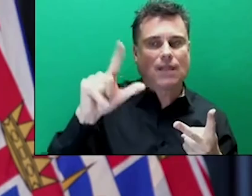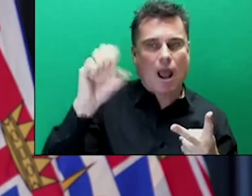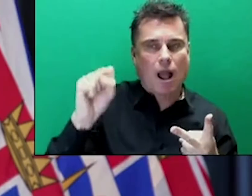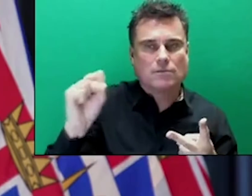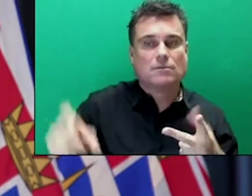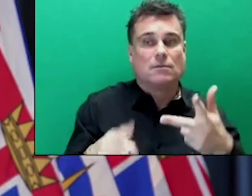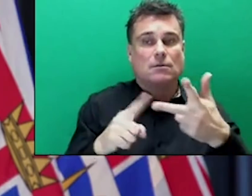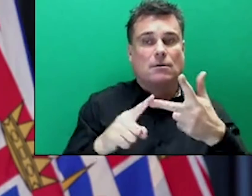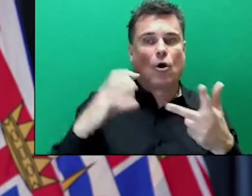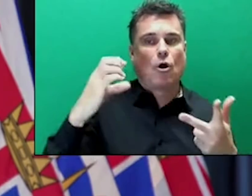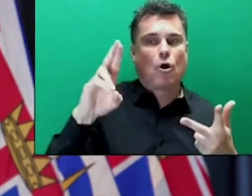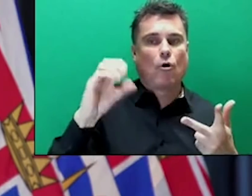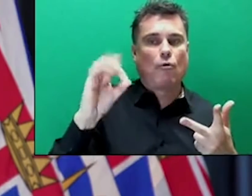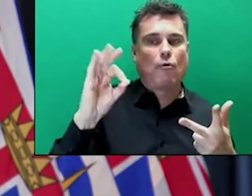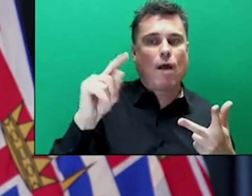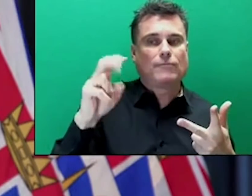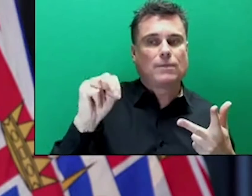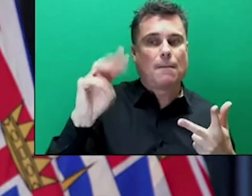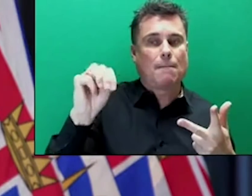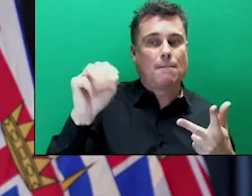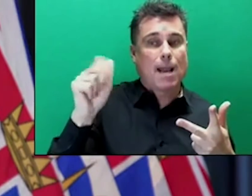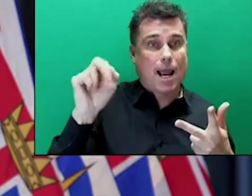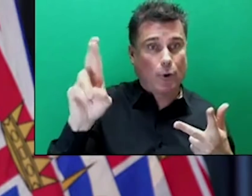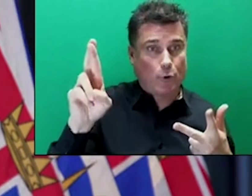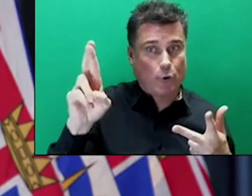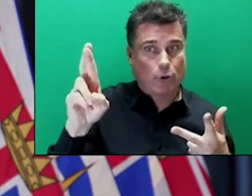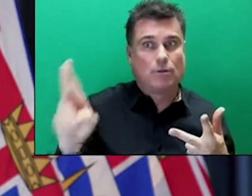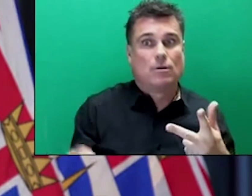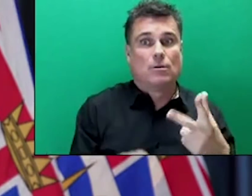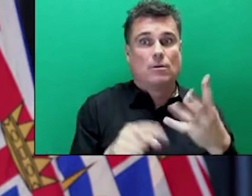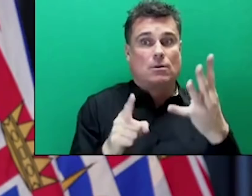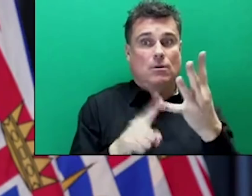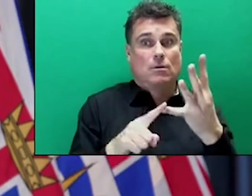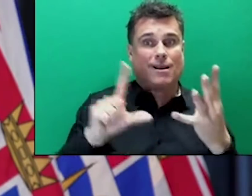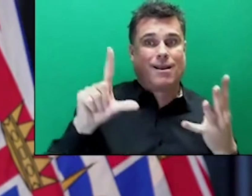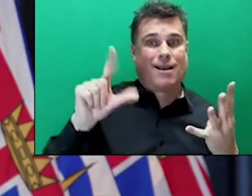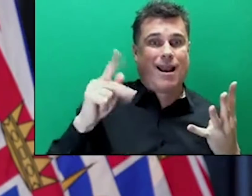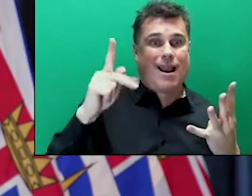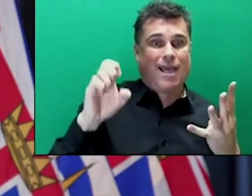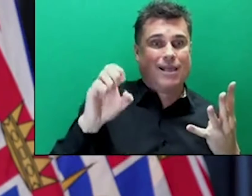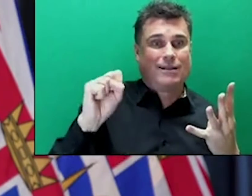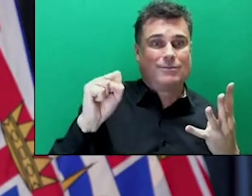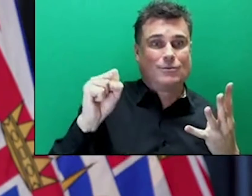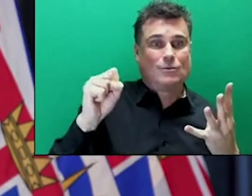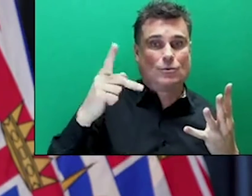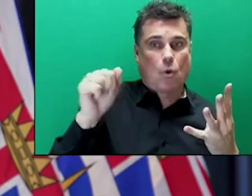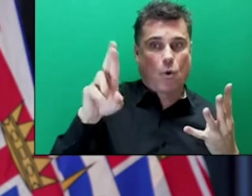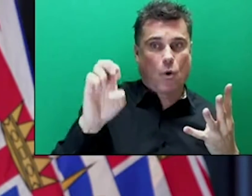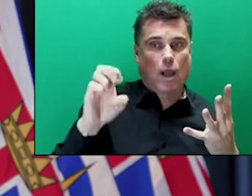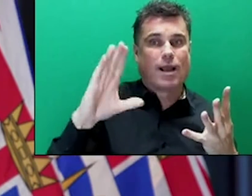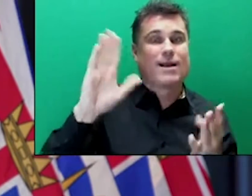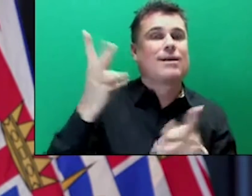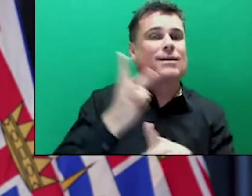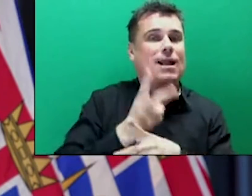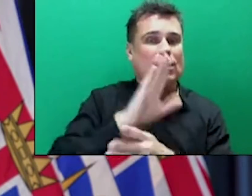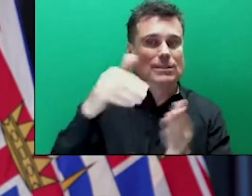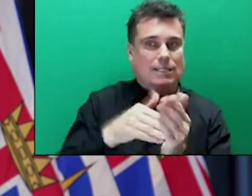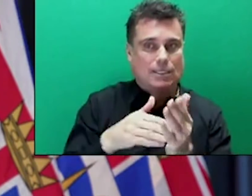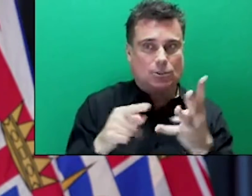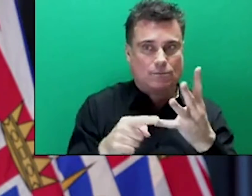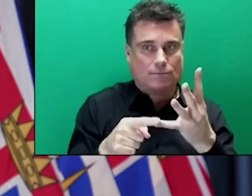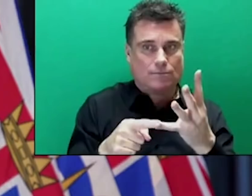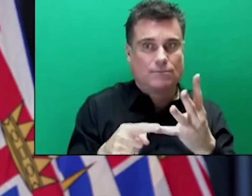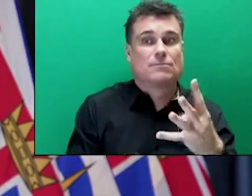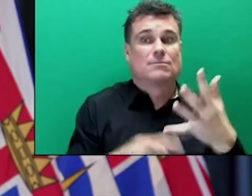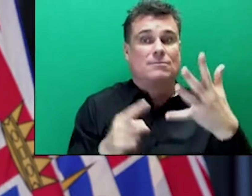Health. In addition, outbreaks have been declared over at the Hawthorne Seniors Care Community, Lakeview Care